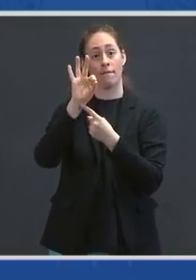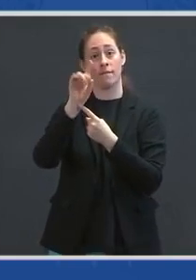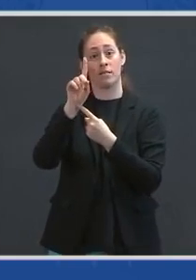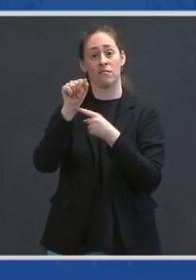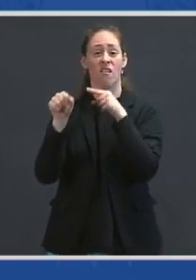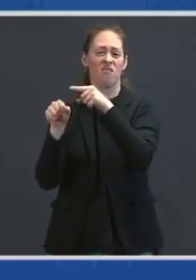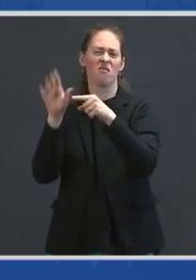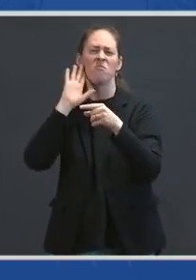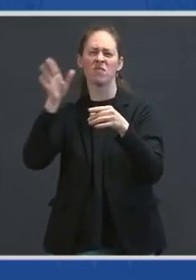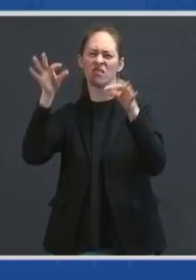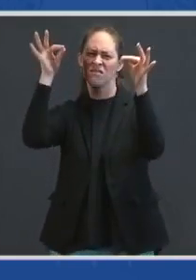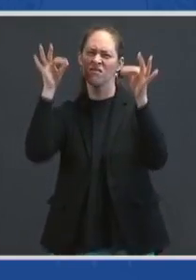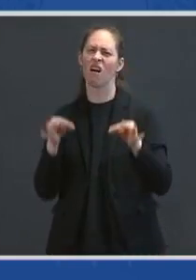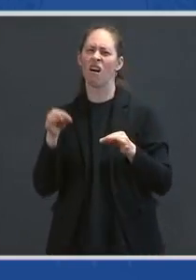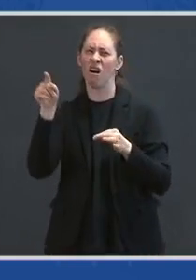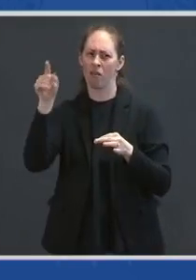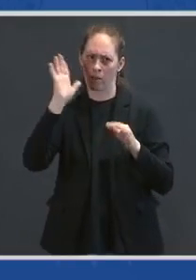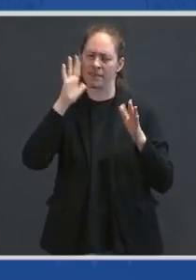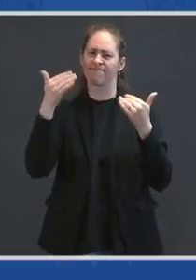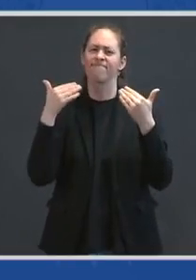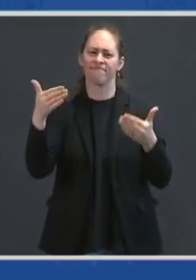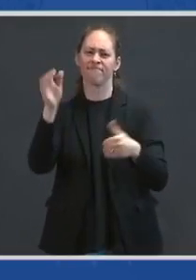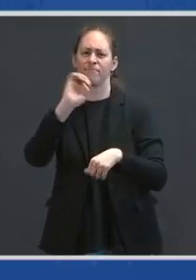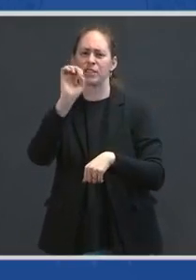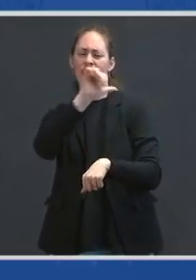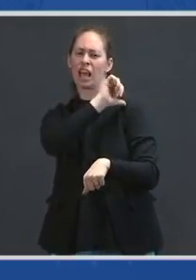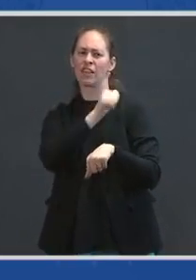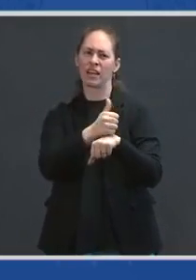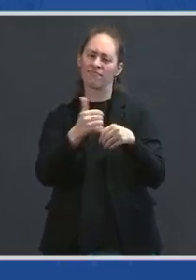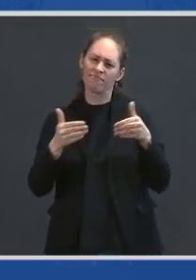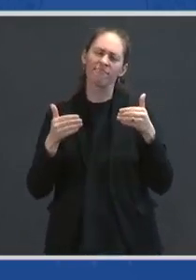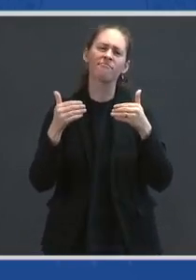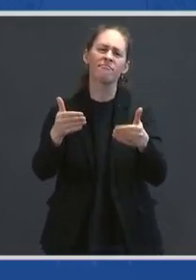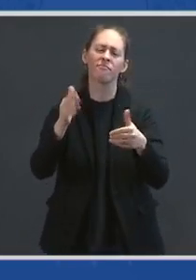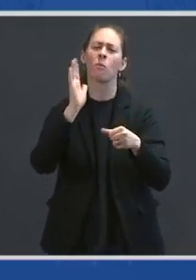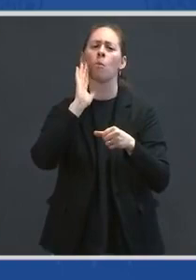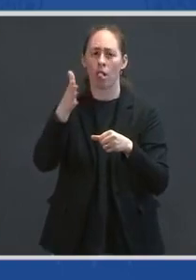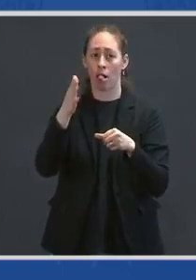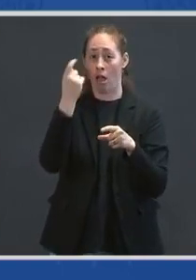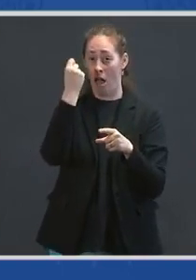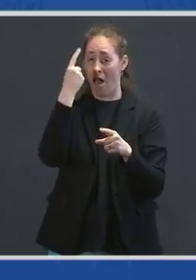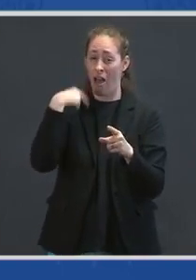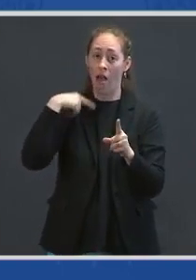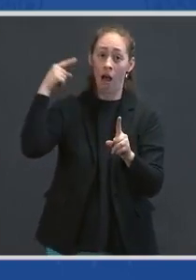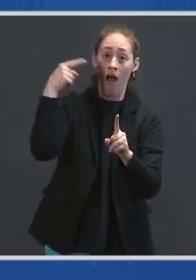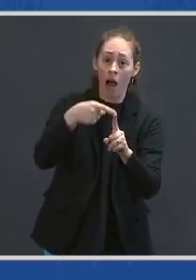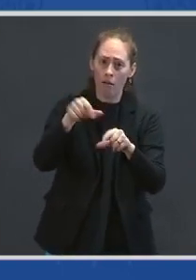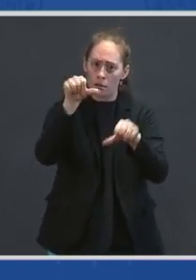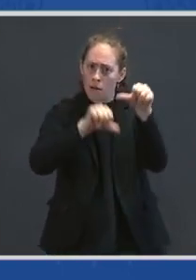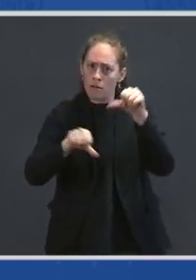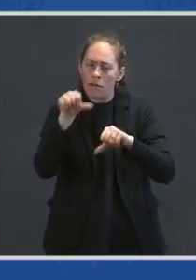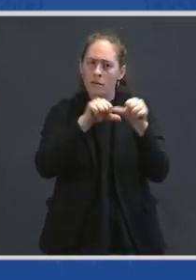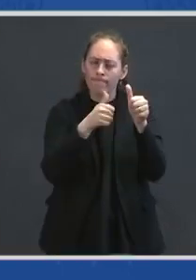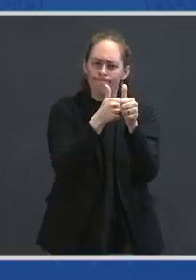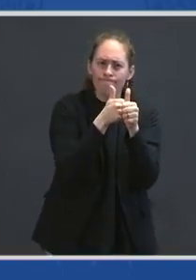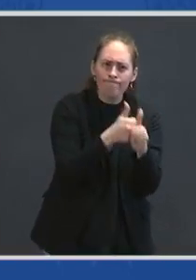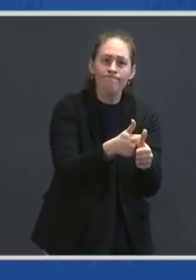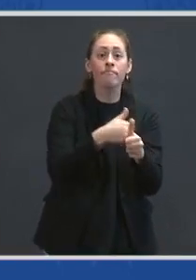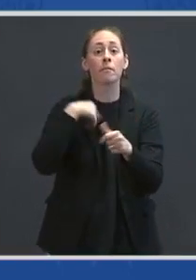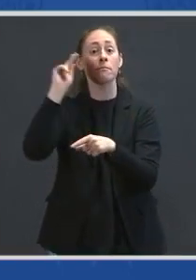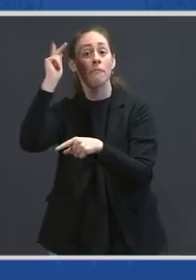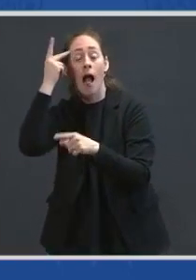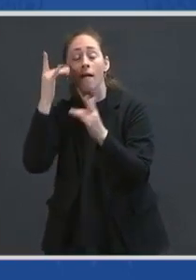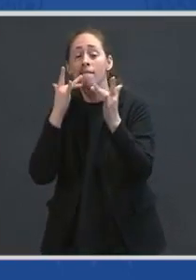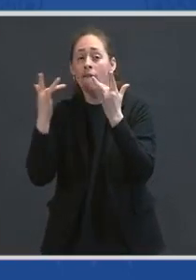vaccine based on science, not due to any political pressure from me or anyone else. No outside factors. What I